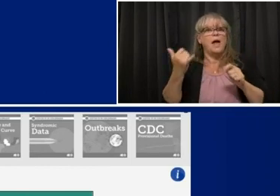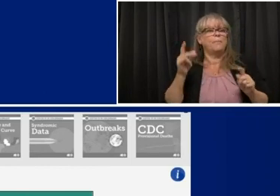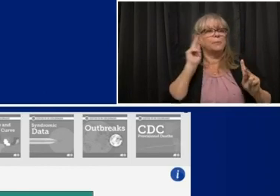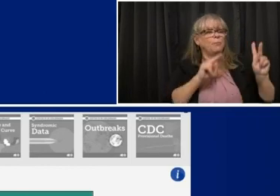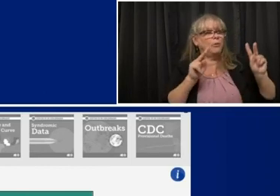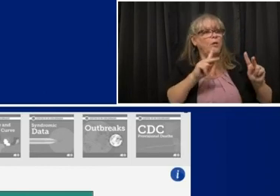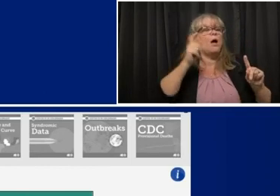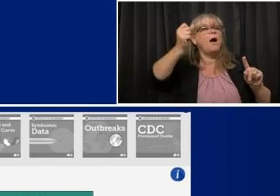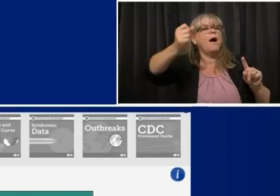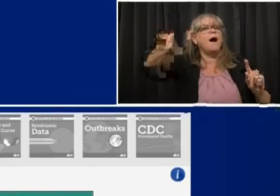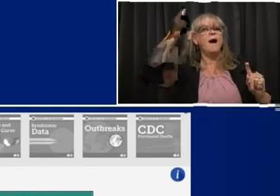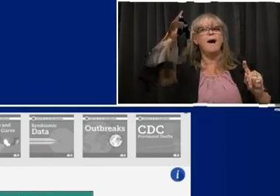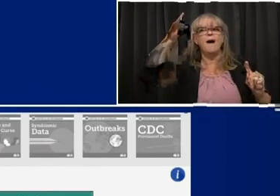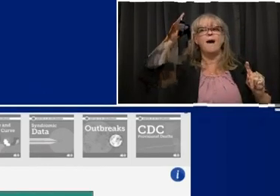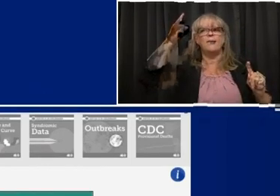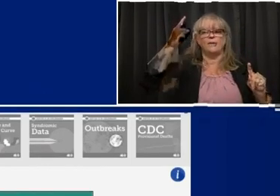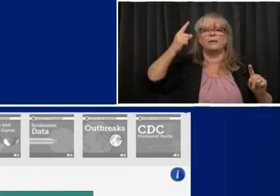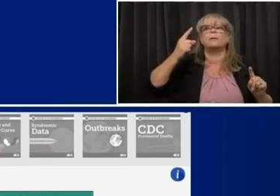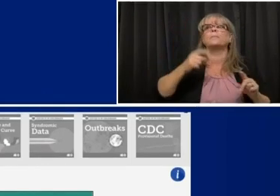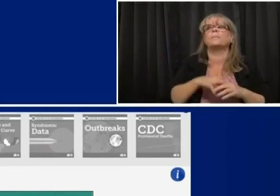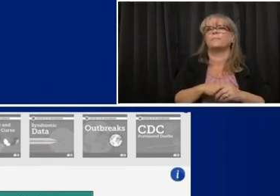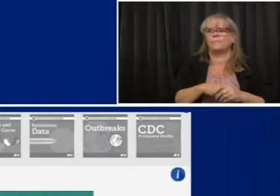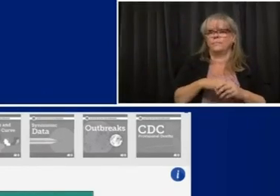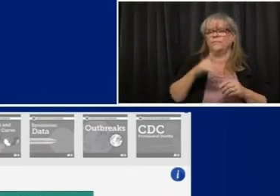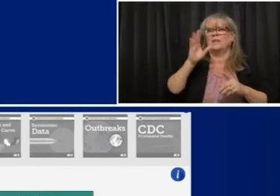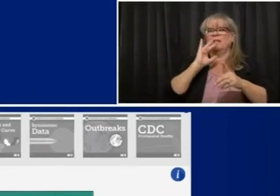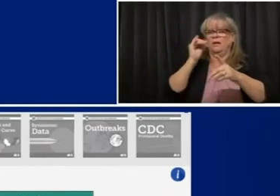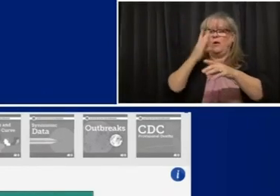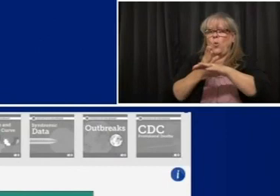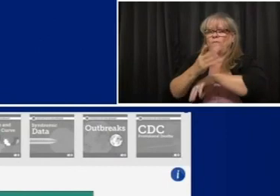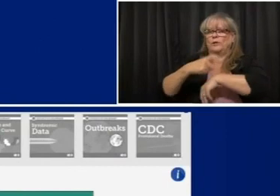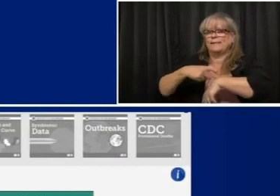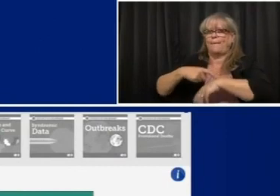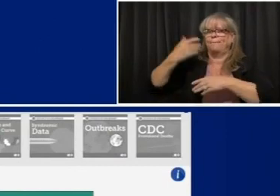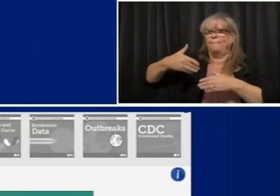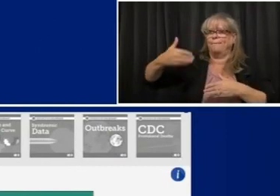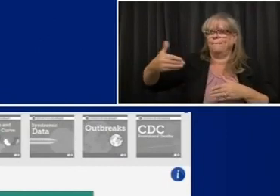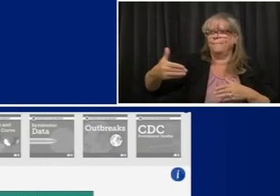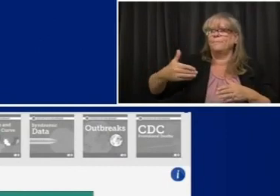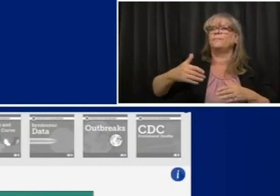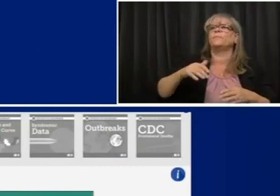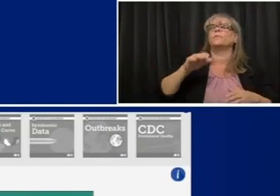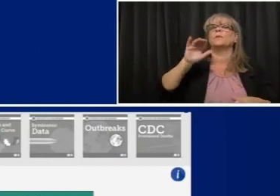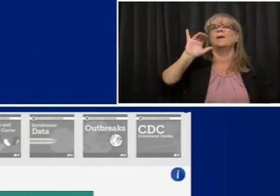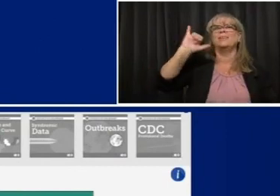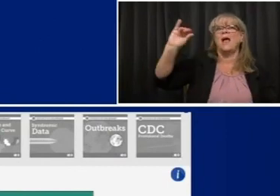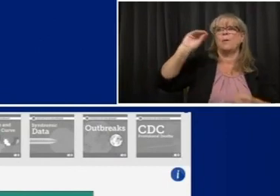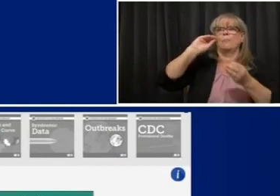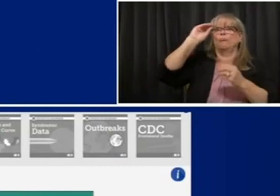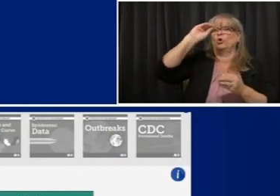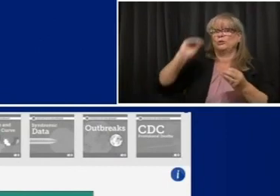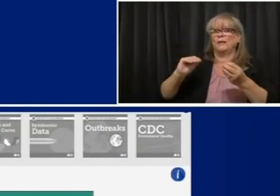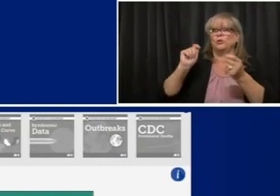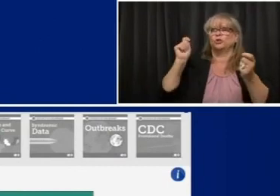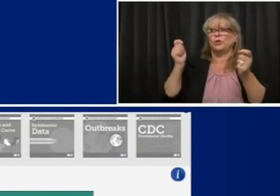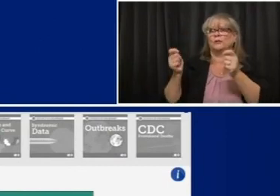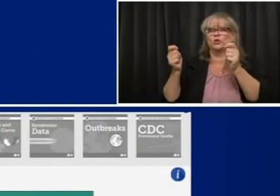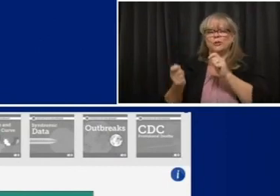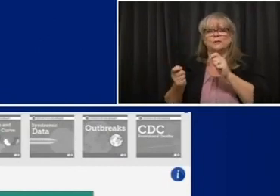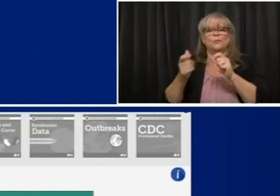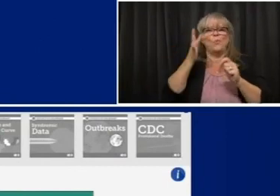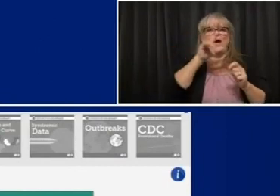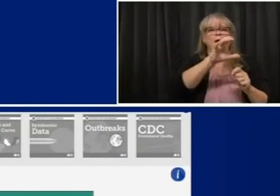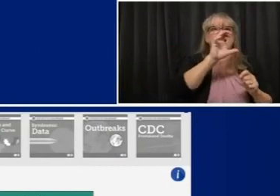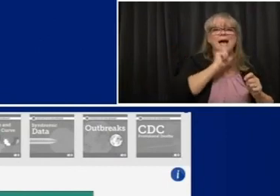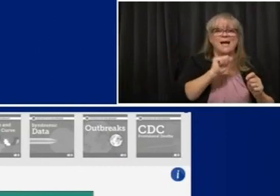So what you can see here is the change in the percentage of cases among each of these different age groups over time and how that has changed throughout the